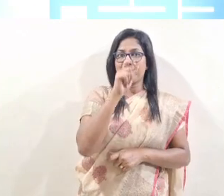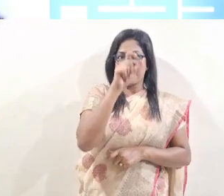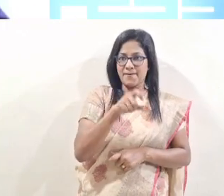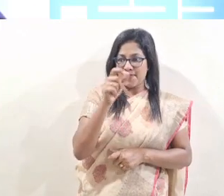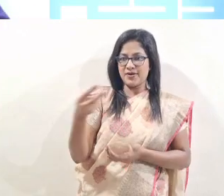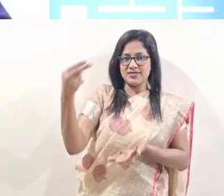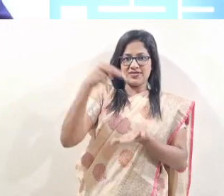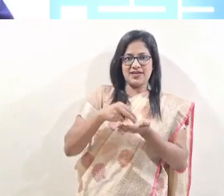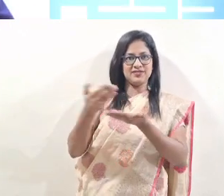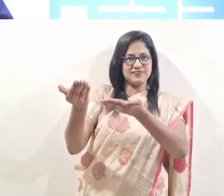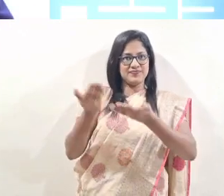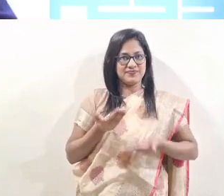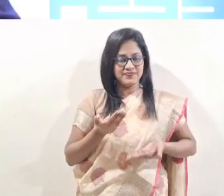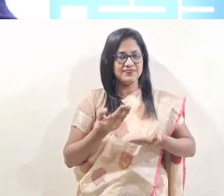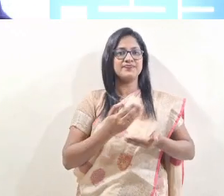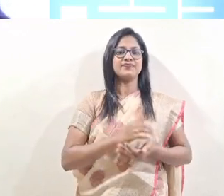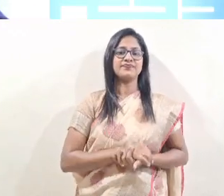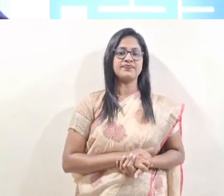on stage.